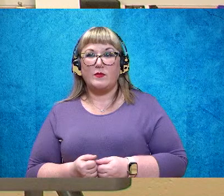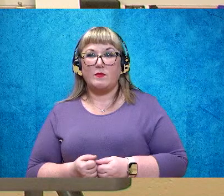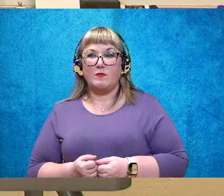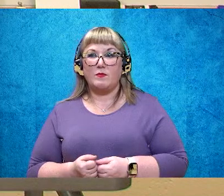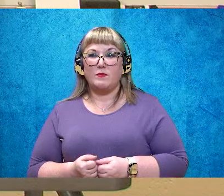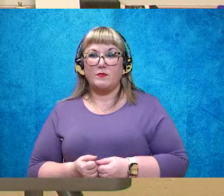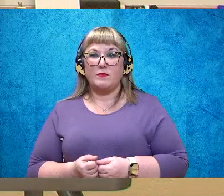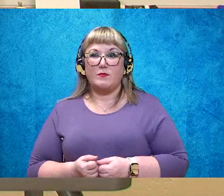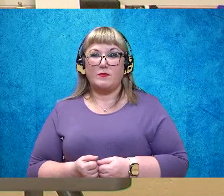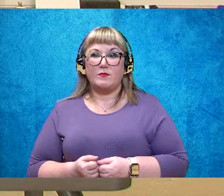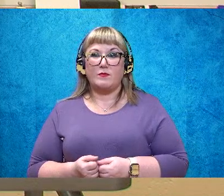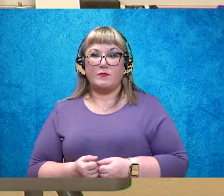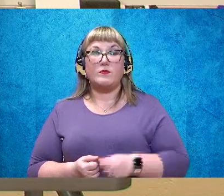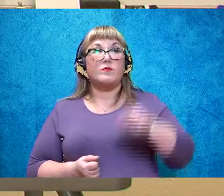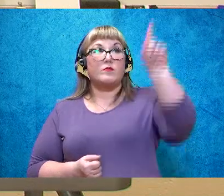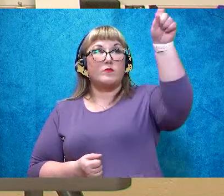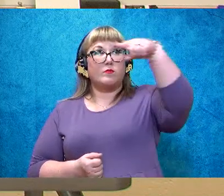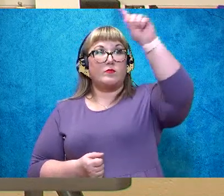started.